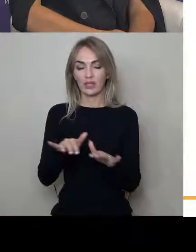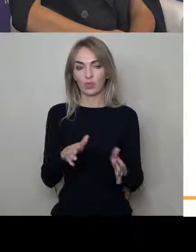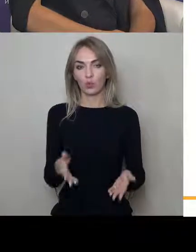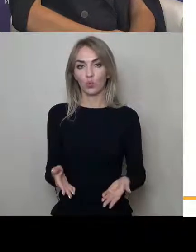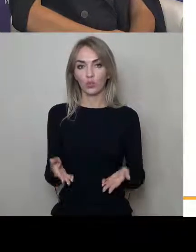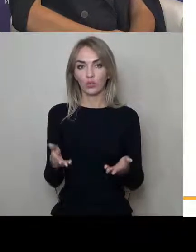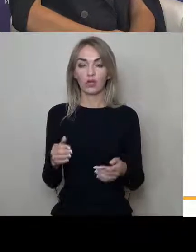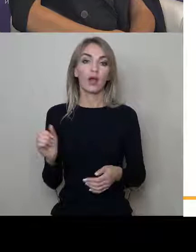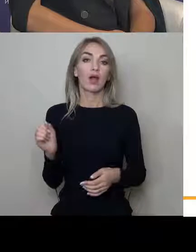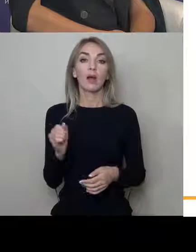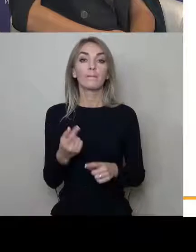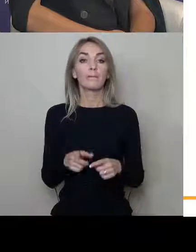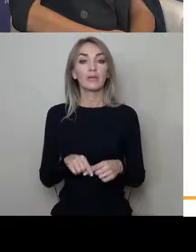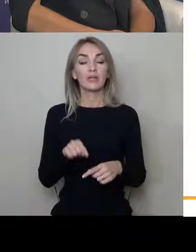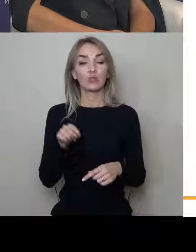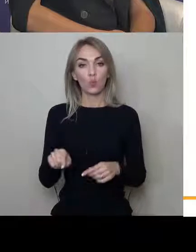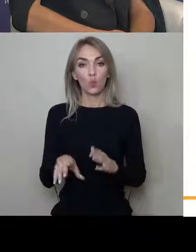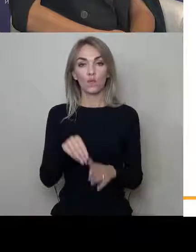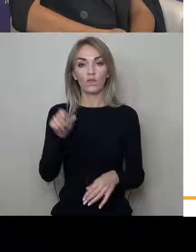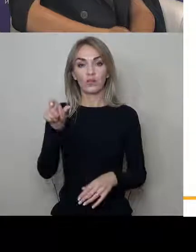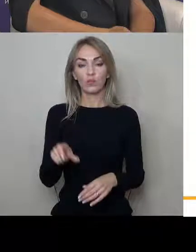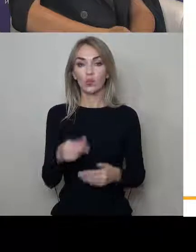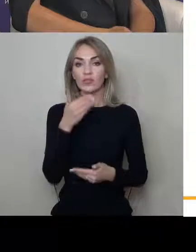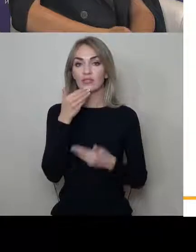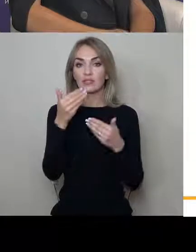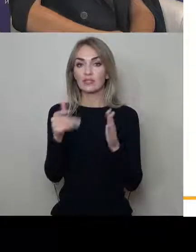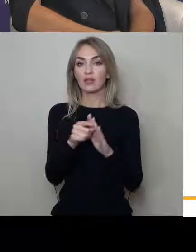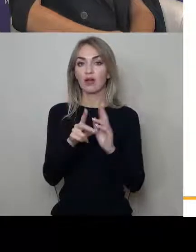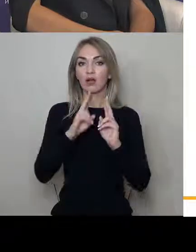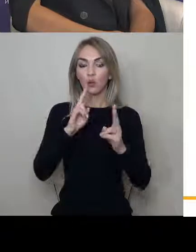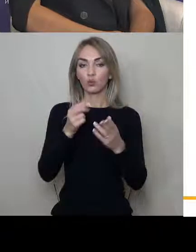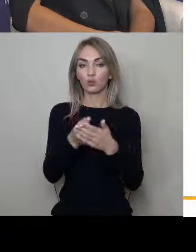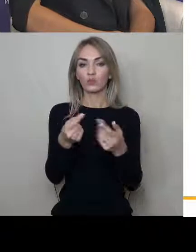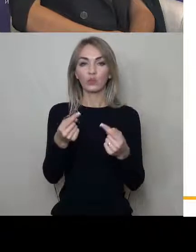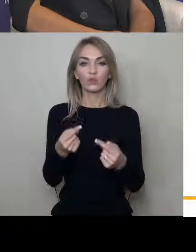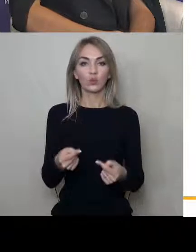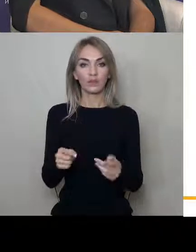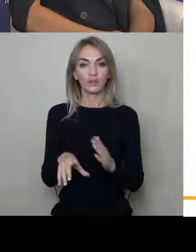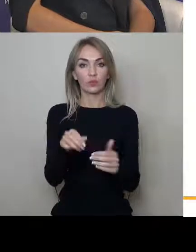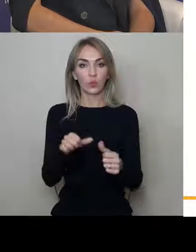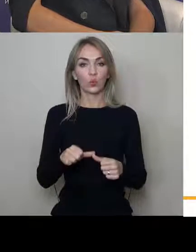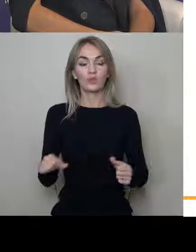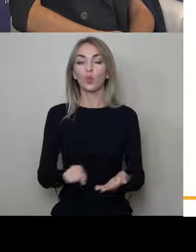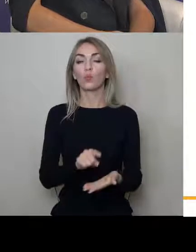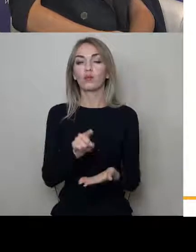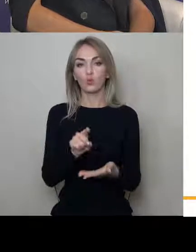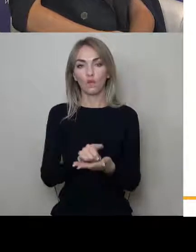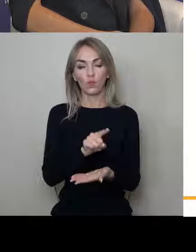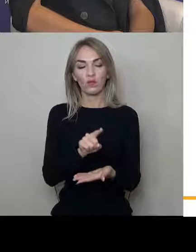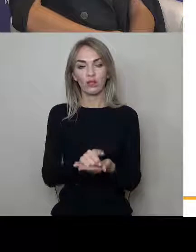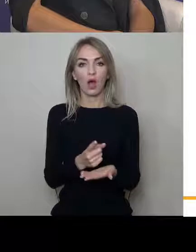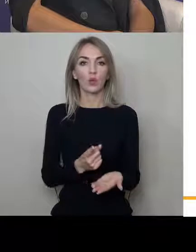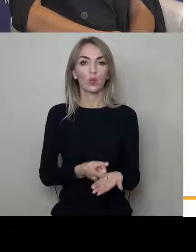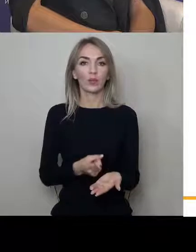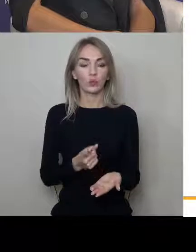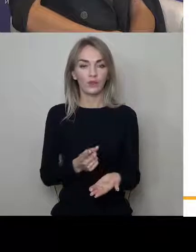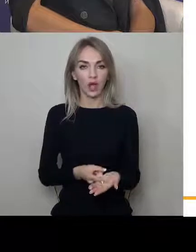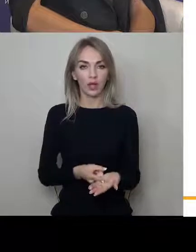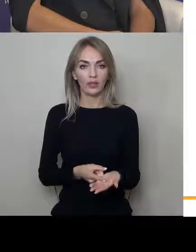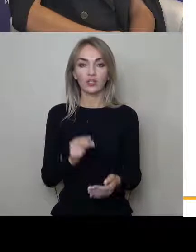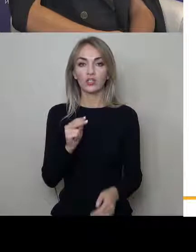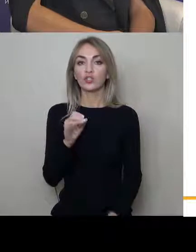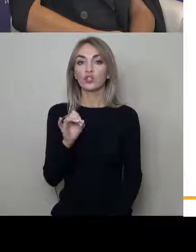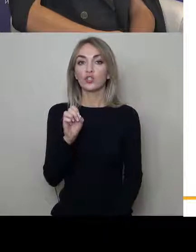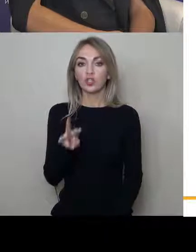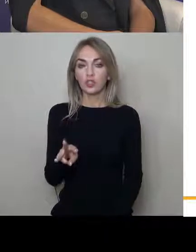were violated. The voter, when submitting a complaint to the respective election commission, should